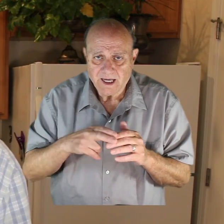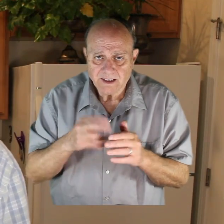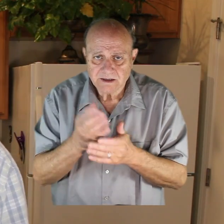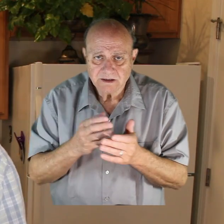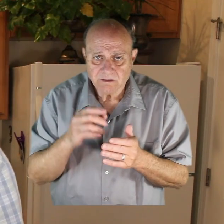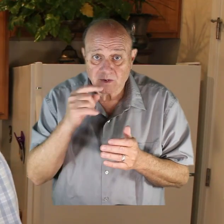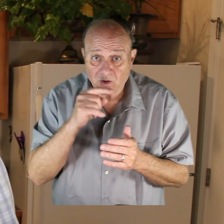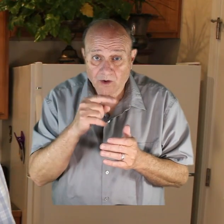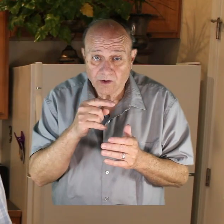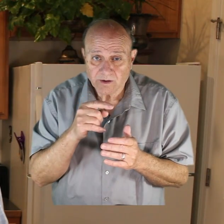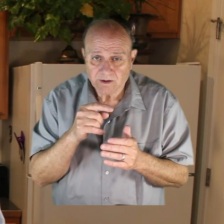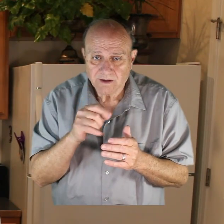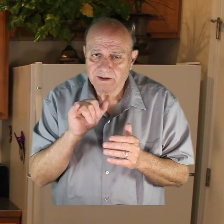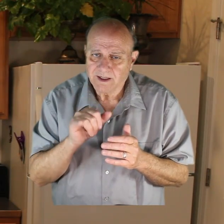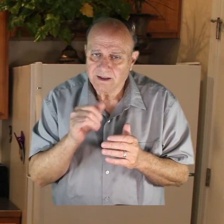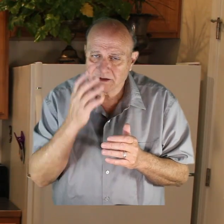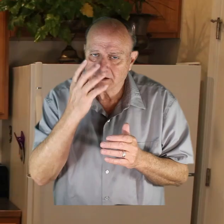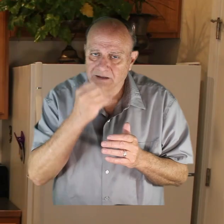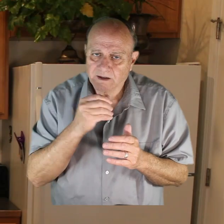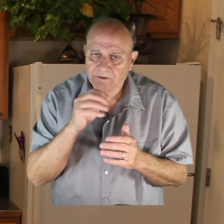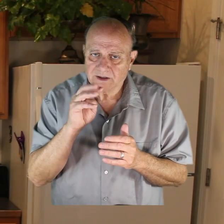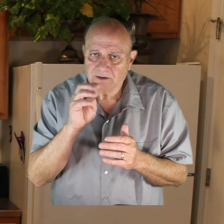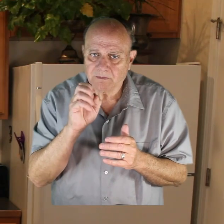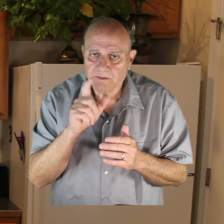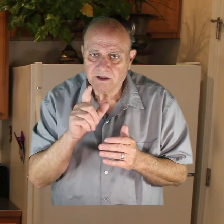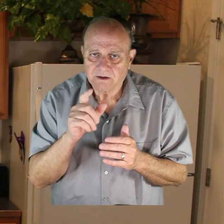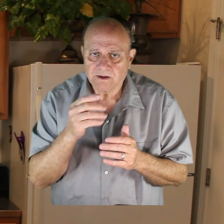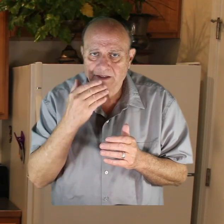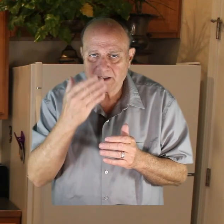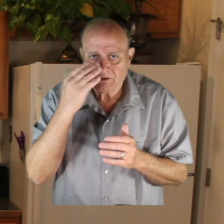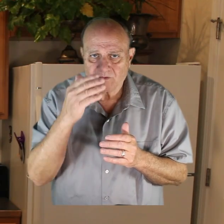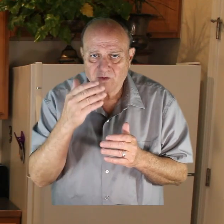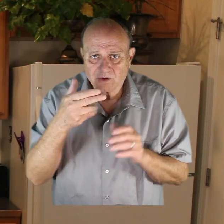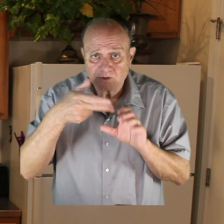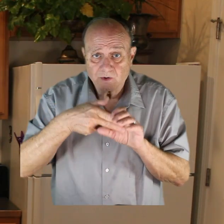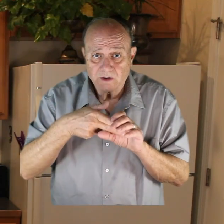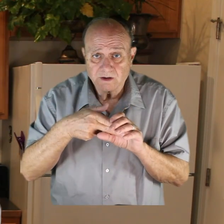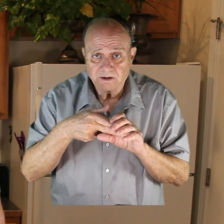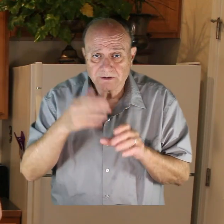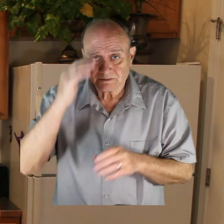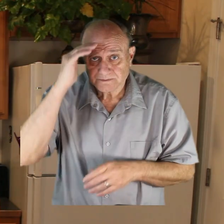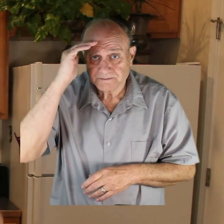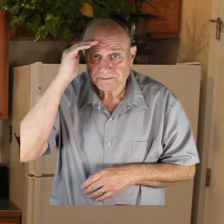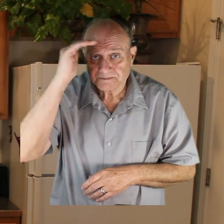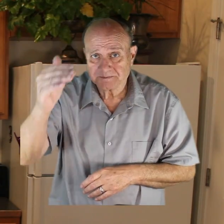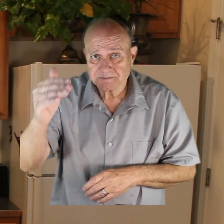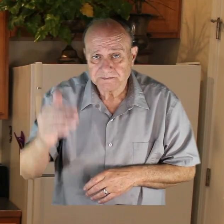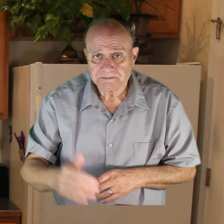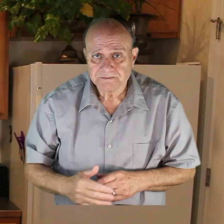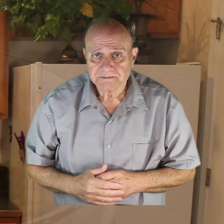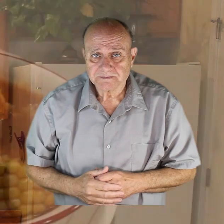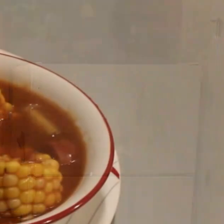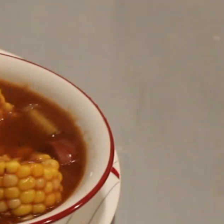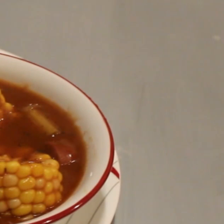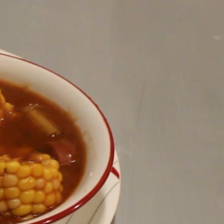And I guarantee you that's a lovely, lovely meal. Thank you for being with us. Good day.